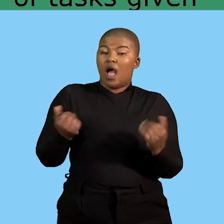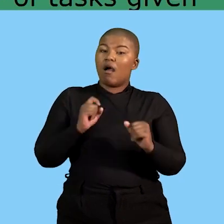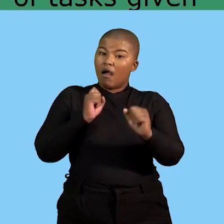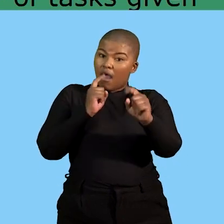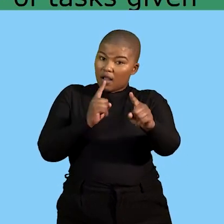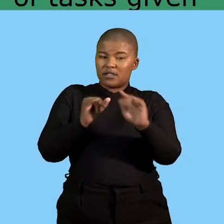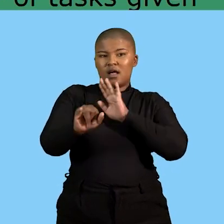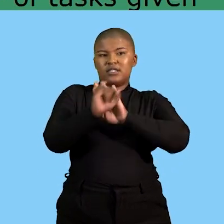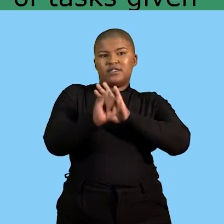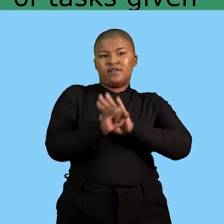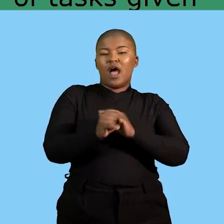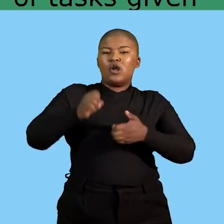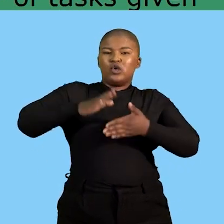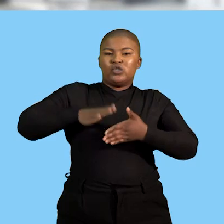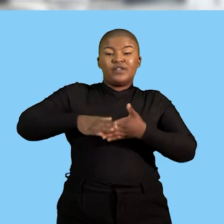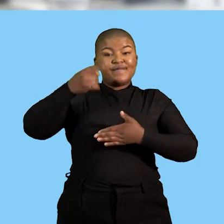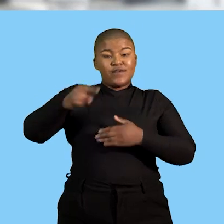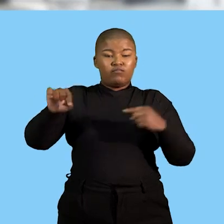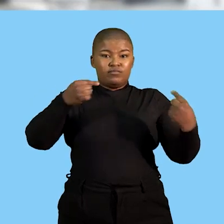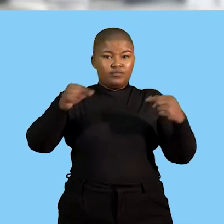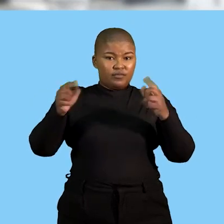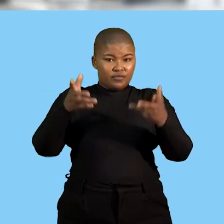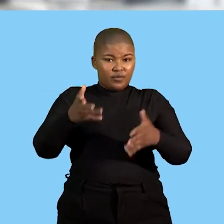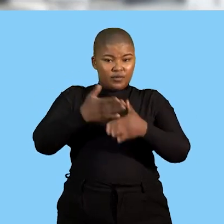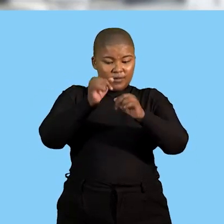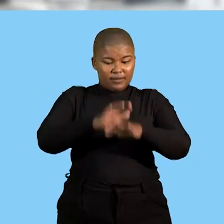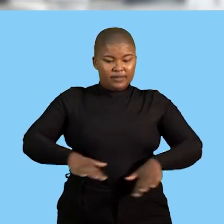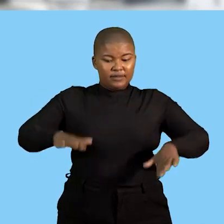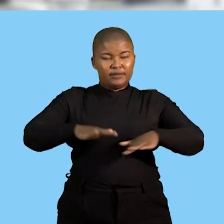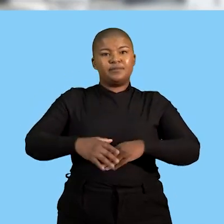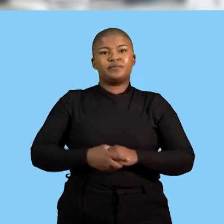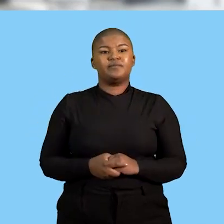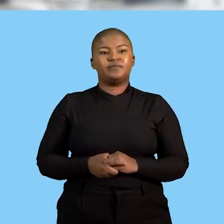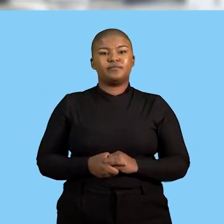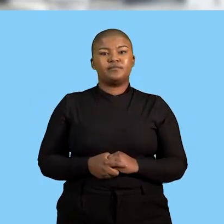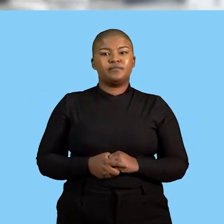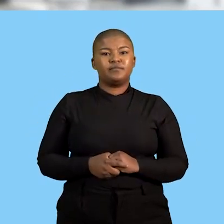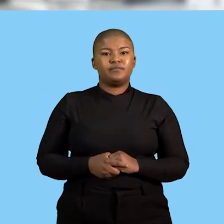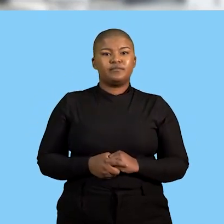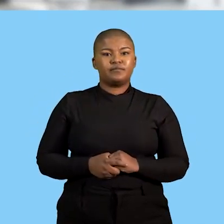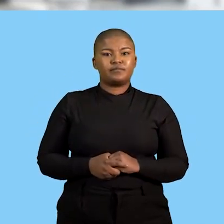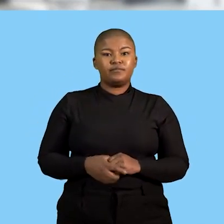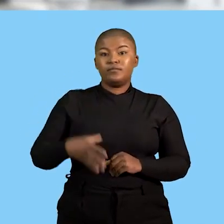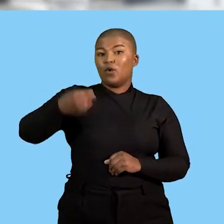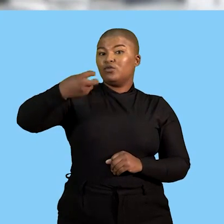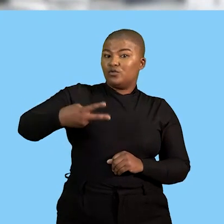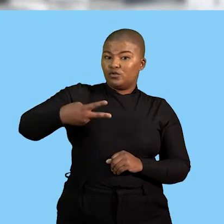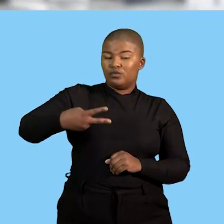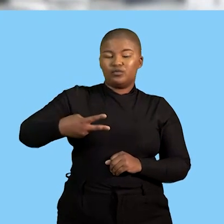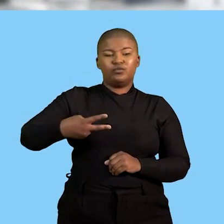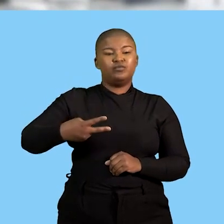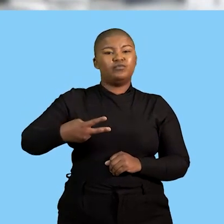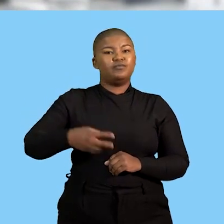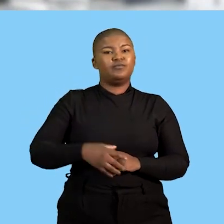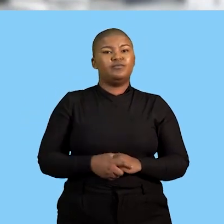identify the causes of conflict in the workplace. Then, We have option 2, which expects